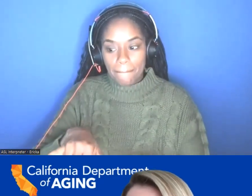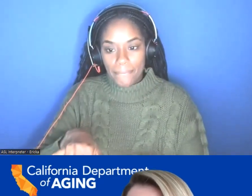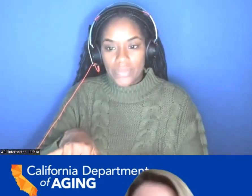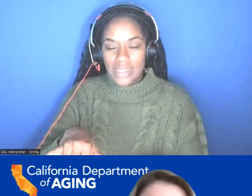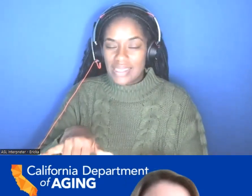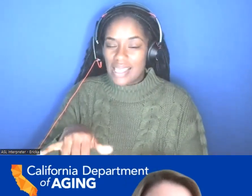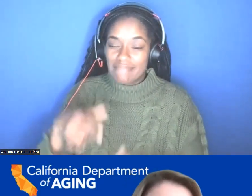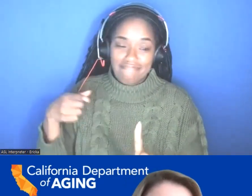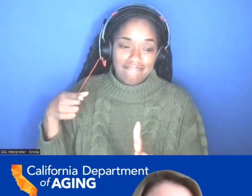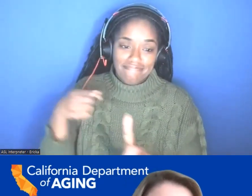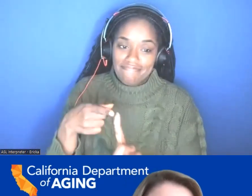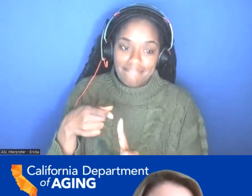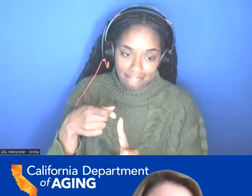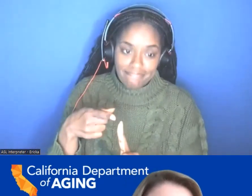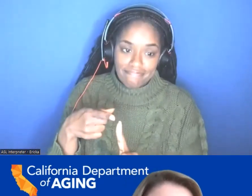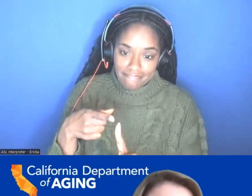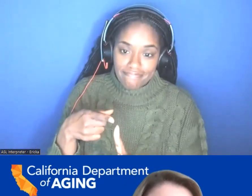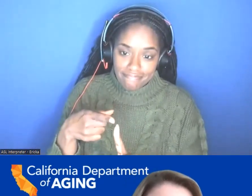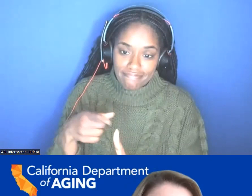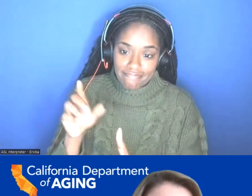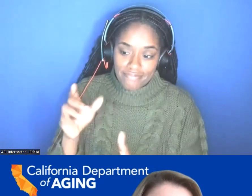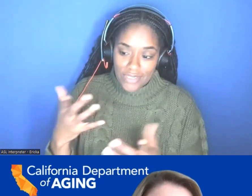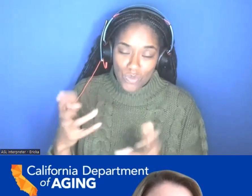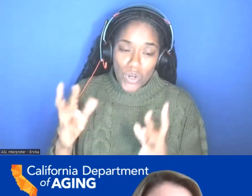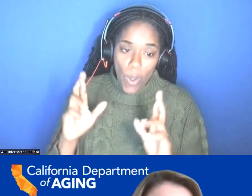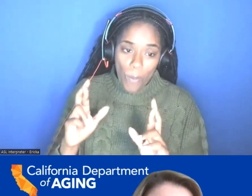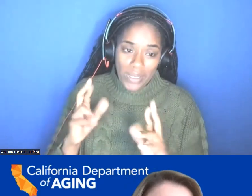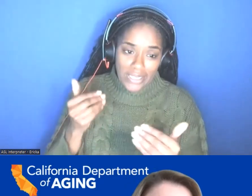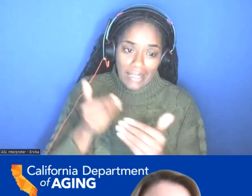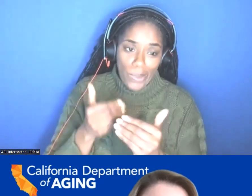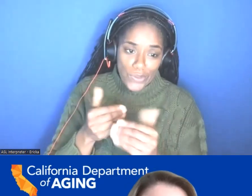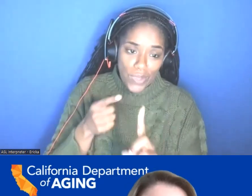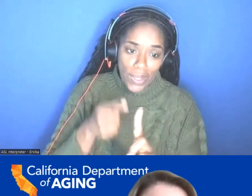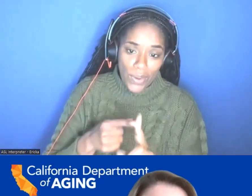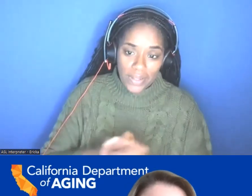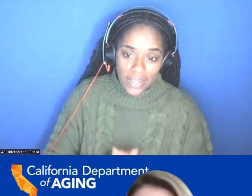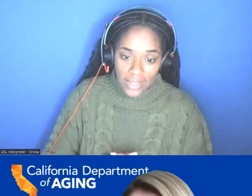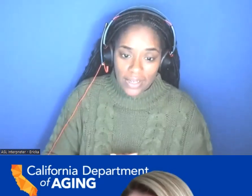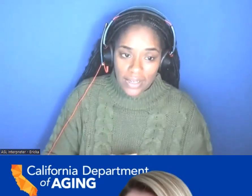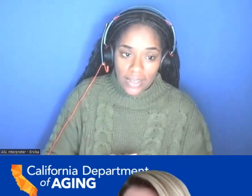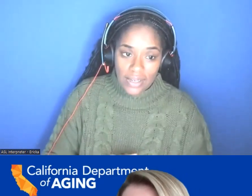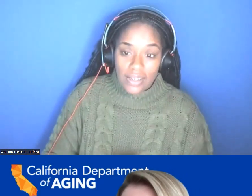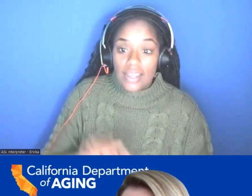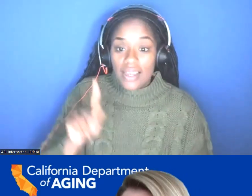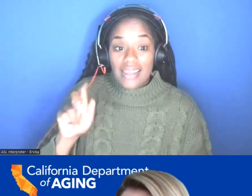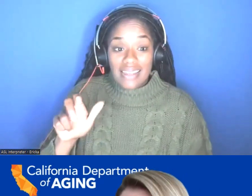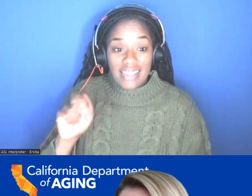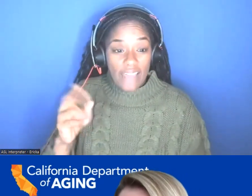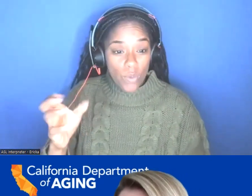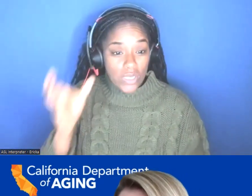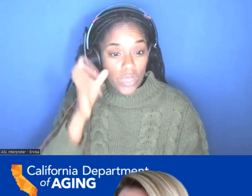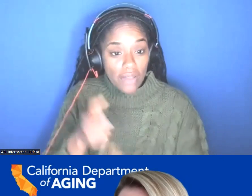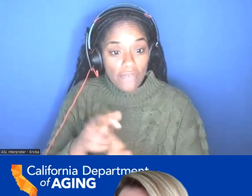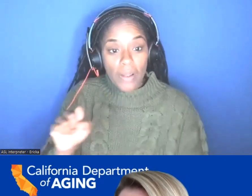end goal, Elizabeth, and something we hope to move towards. Hearing Kevin wanting to move to the substance, let's hear from Nancy,